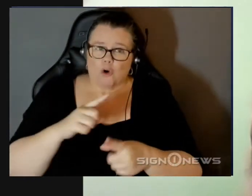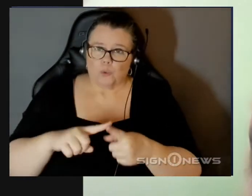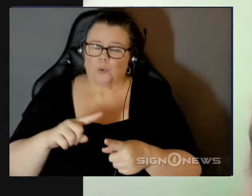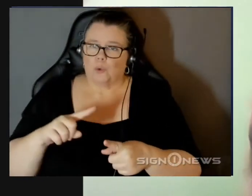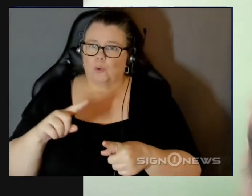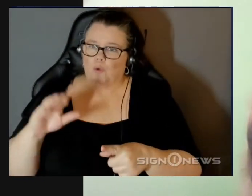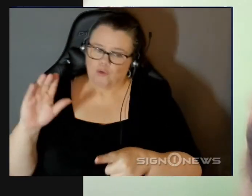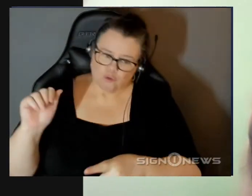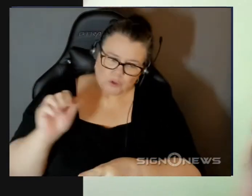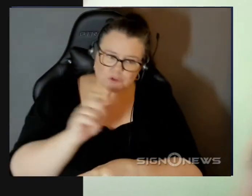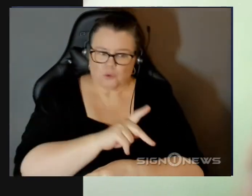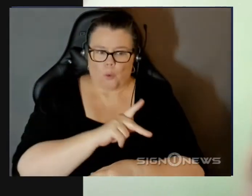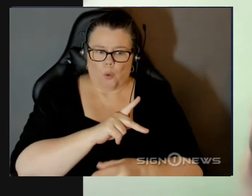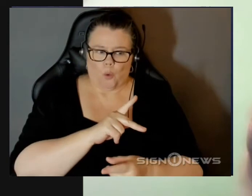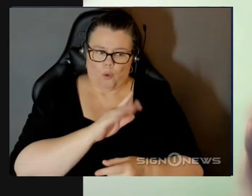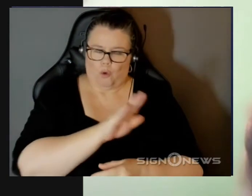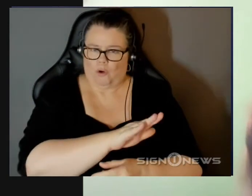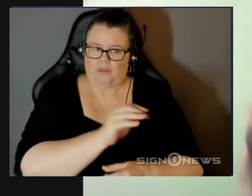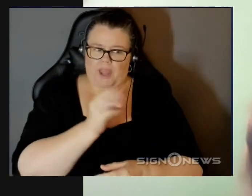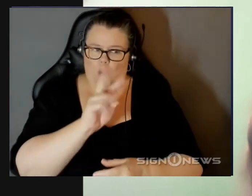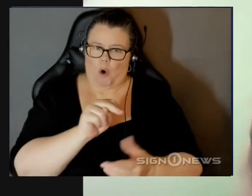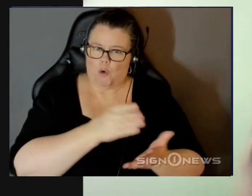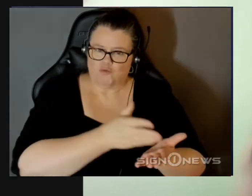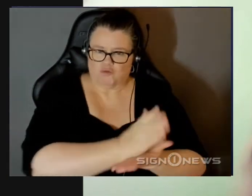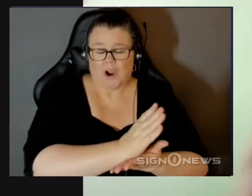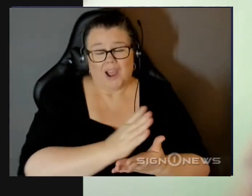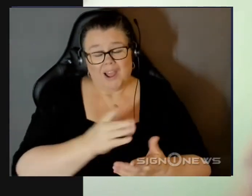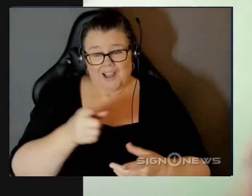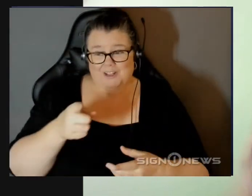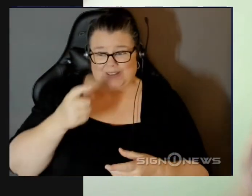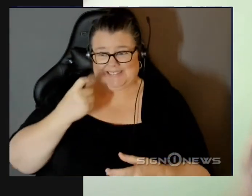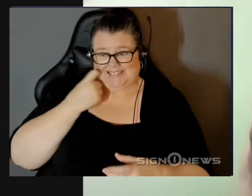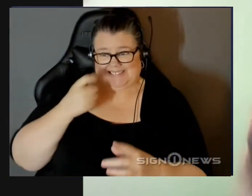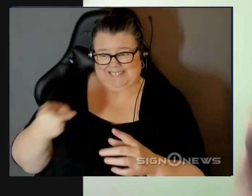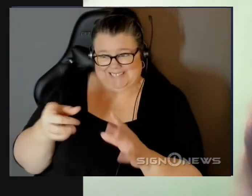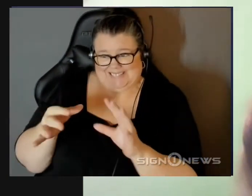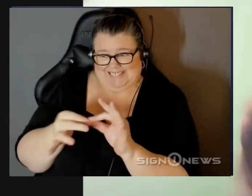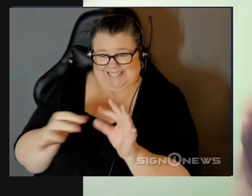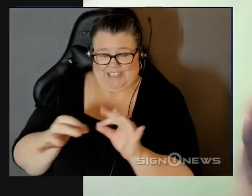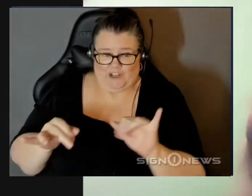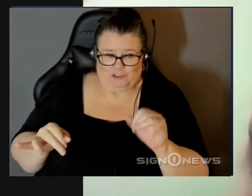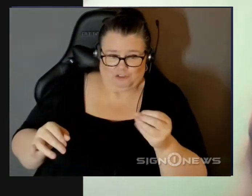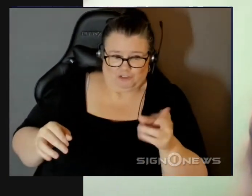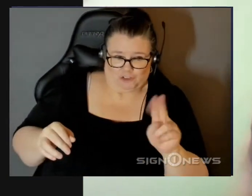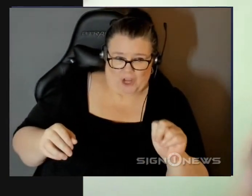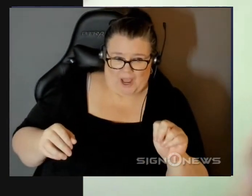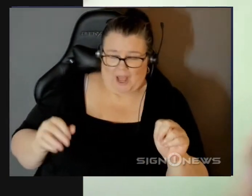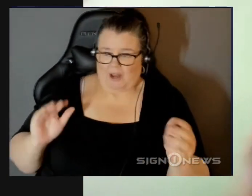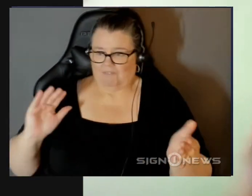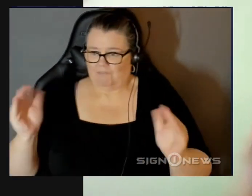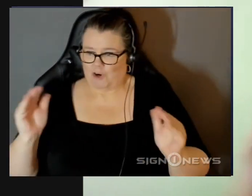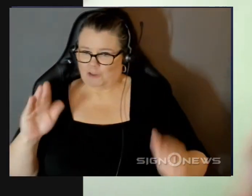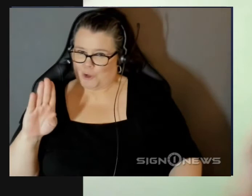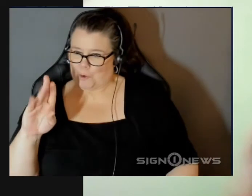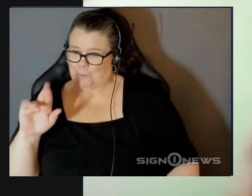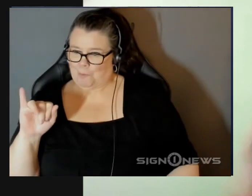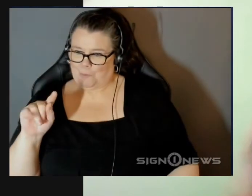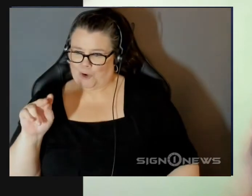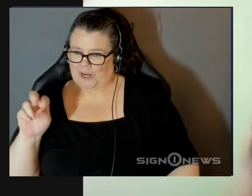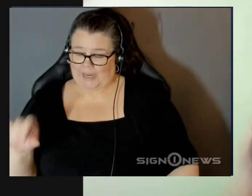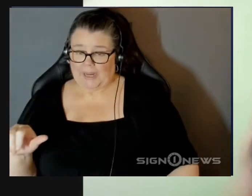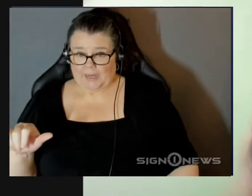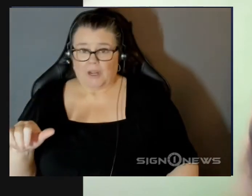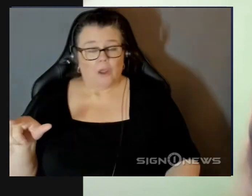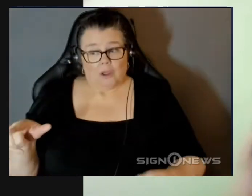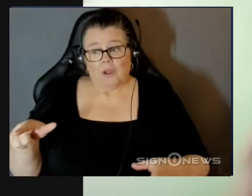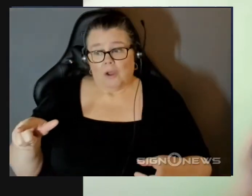when you say Joan's story versus Britney's story, I think we have to kind of think it a little differently. We don't know if Britney sought to petition the court to end her